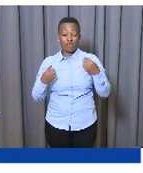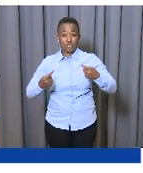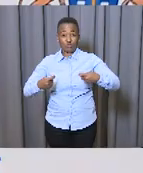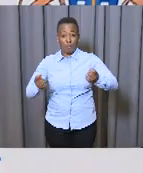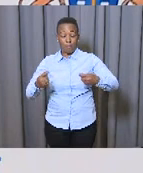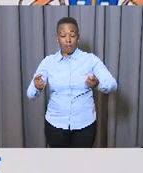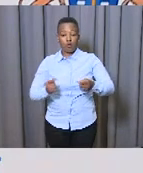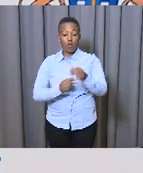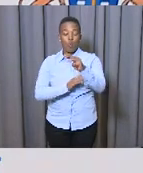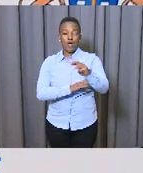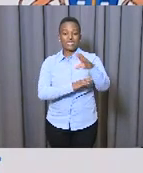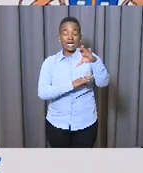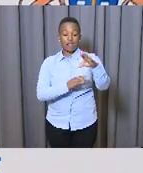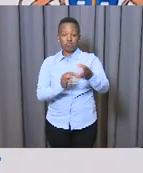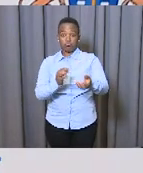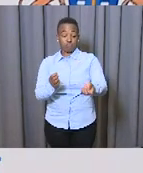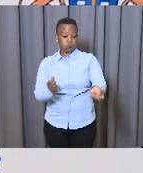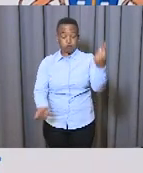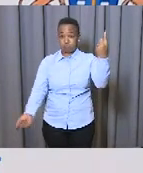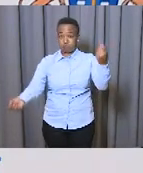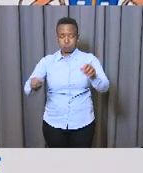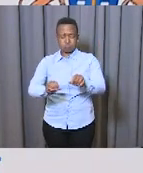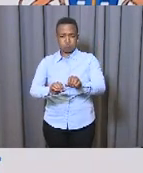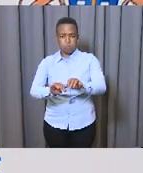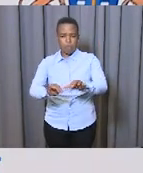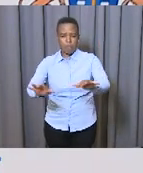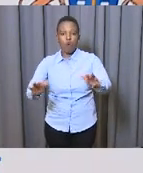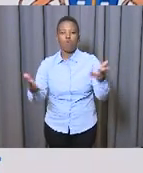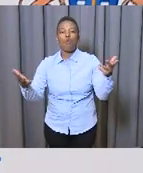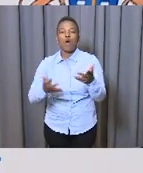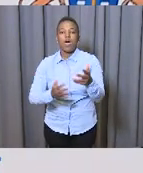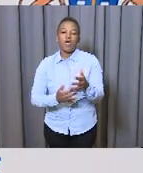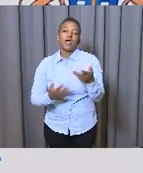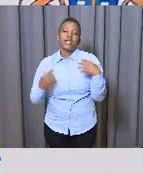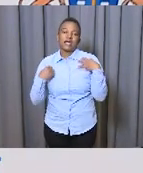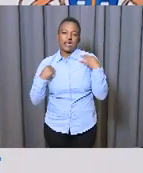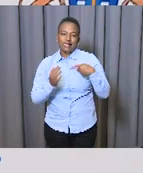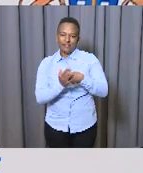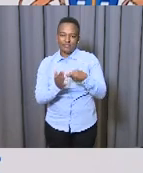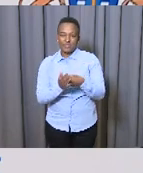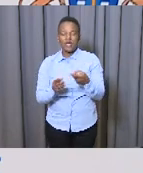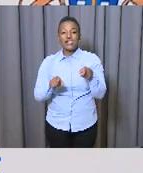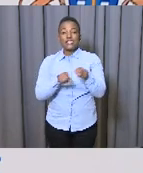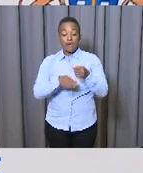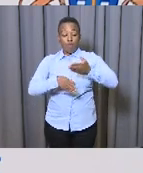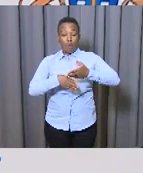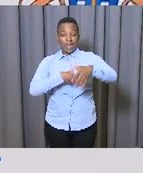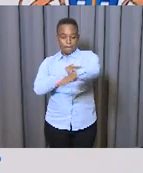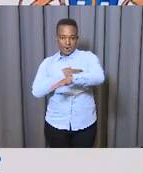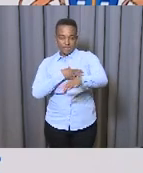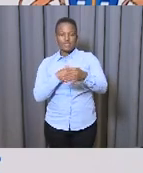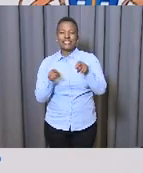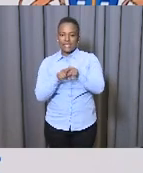Cape, the cluster outbreaks, a lot of them took place in the retail and workplaces. So it is for that reason that we are now